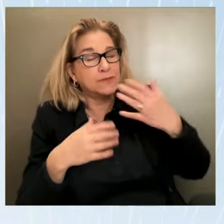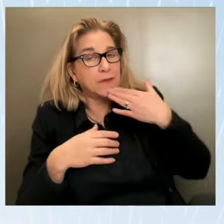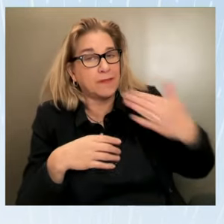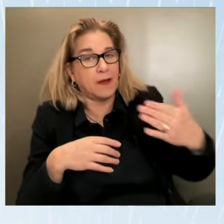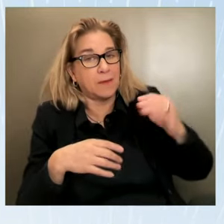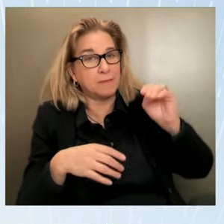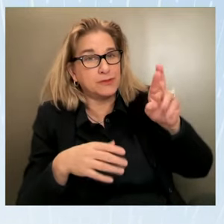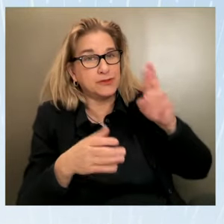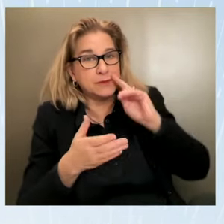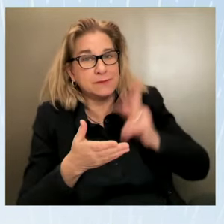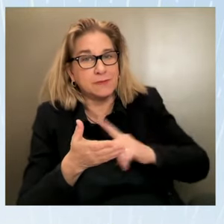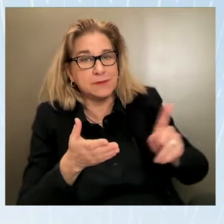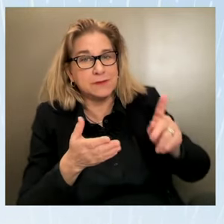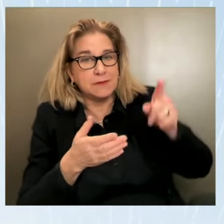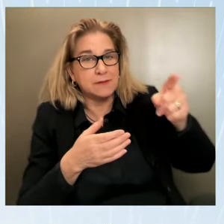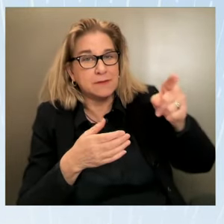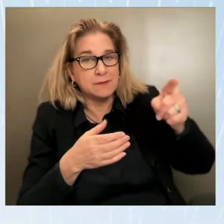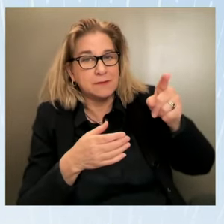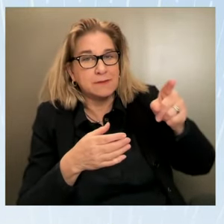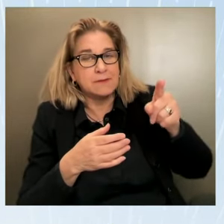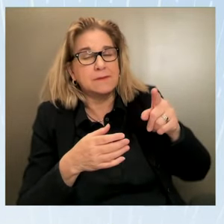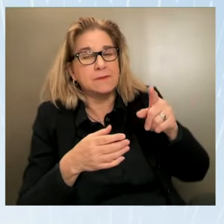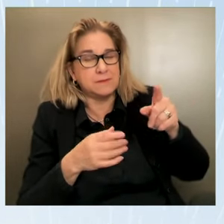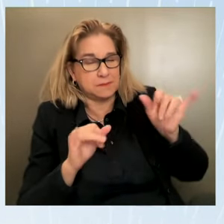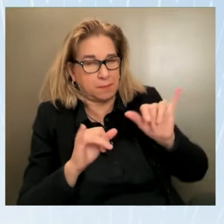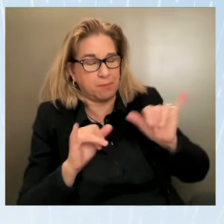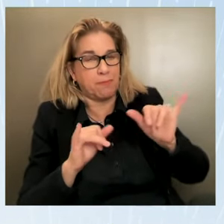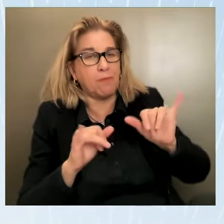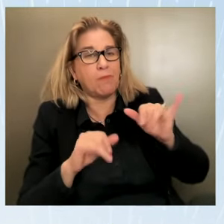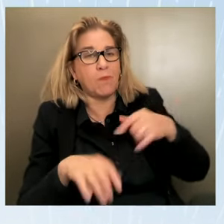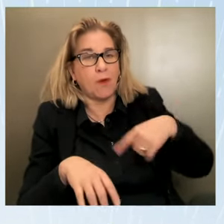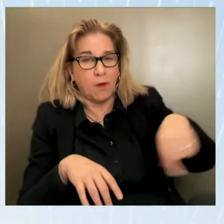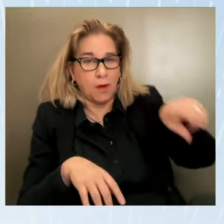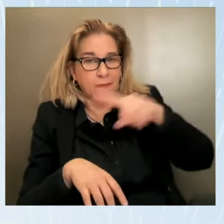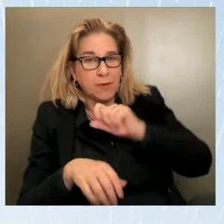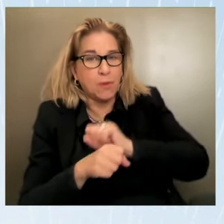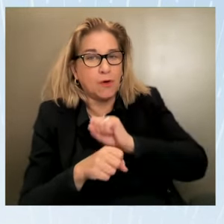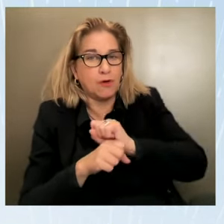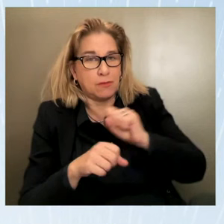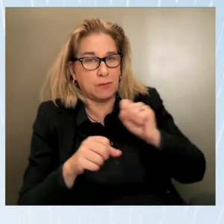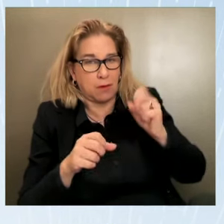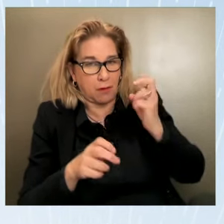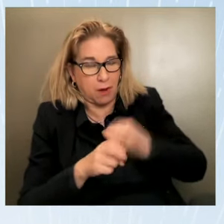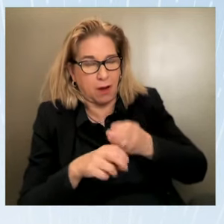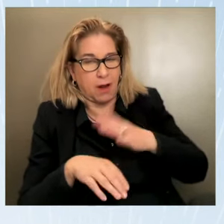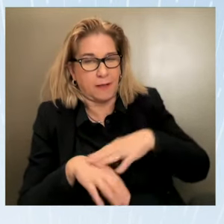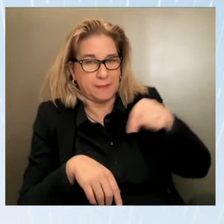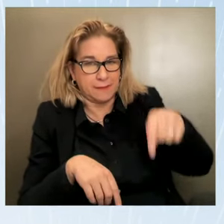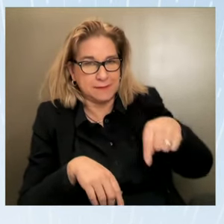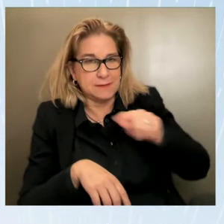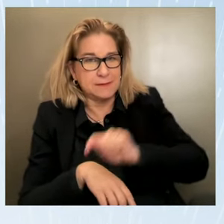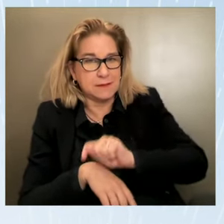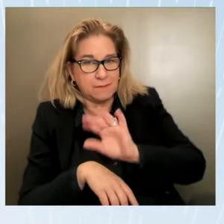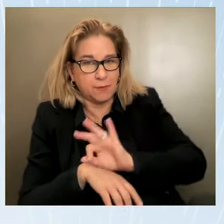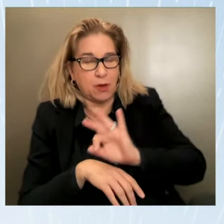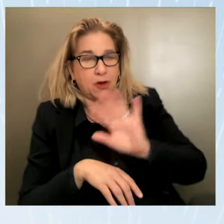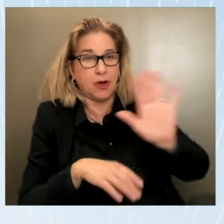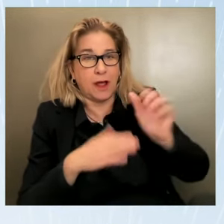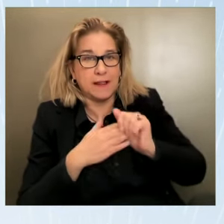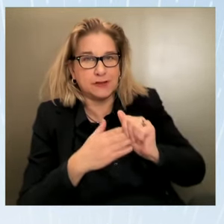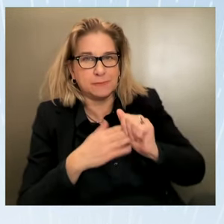for your leadership in this organization, this body. I was fortunate to be in Southern California